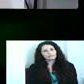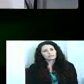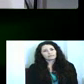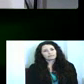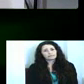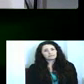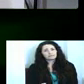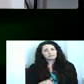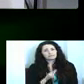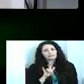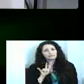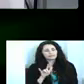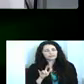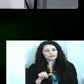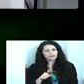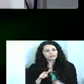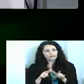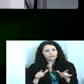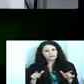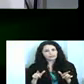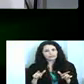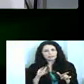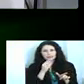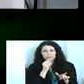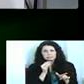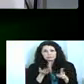blue, ani o hevotcha,